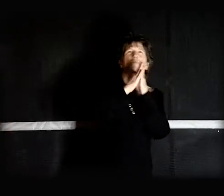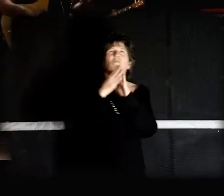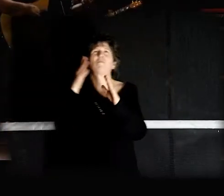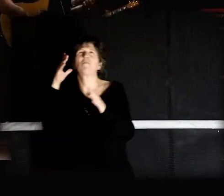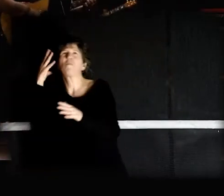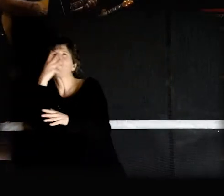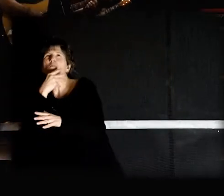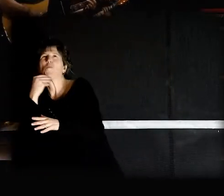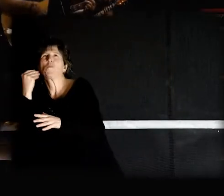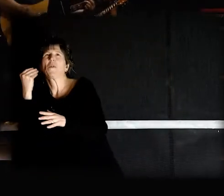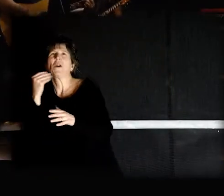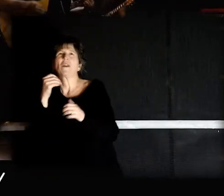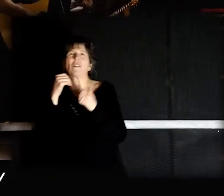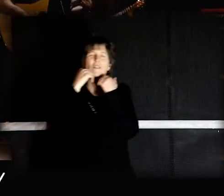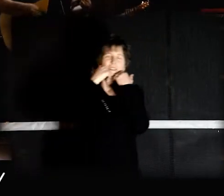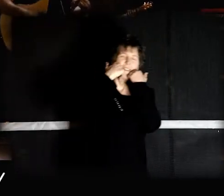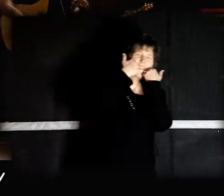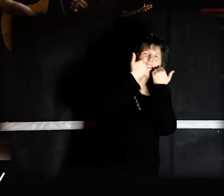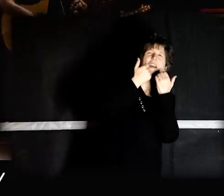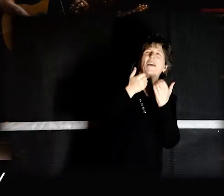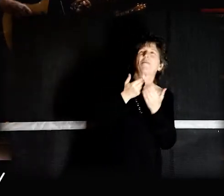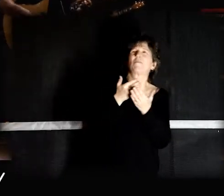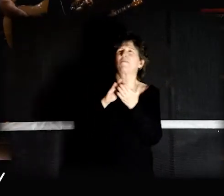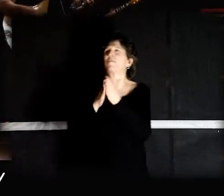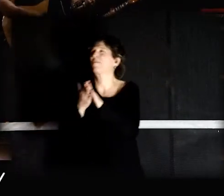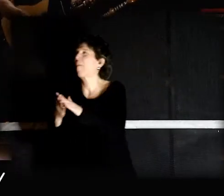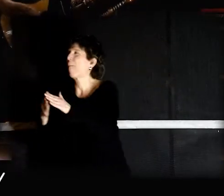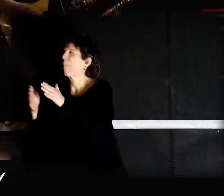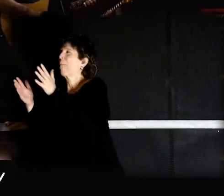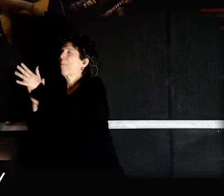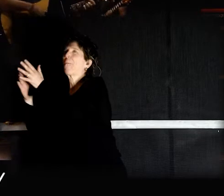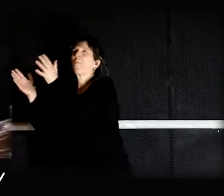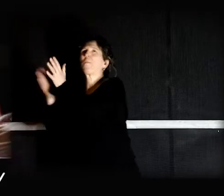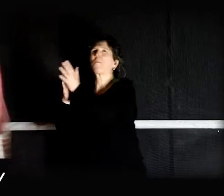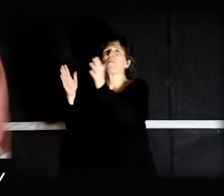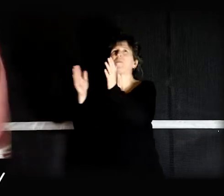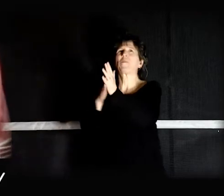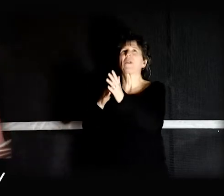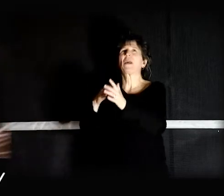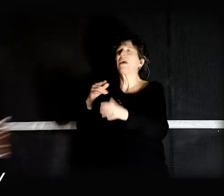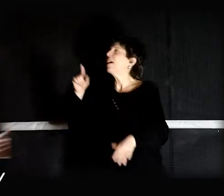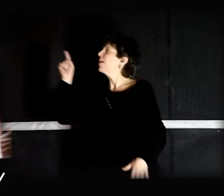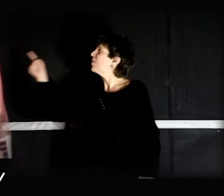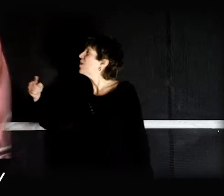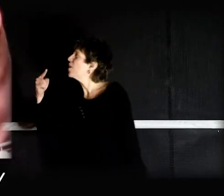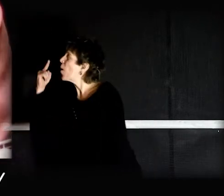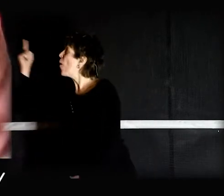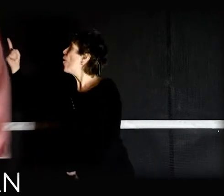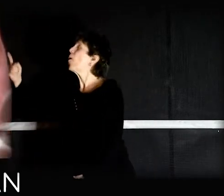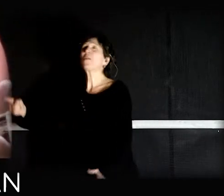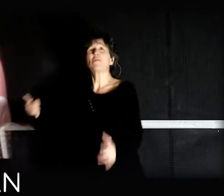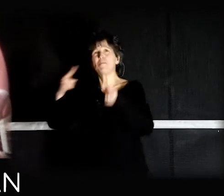for ashes. You turn shame into glory.